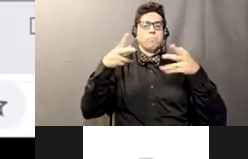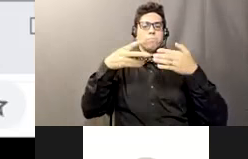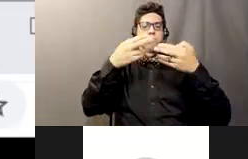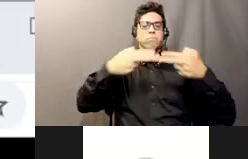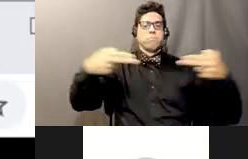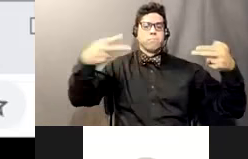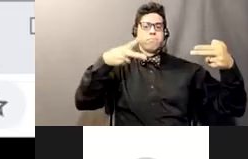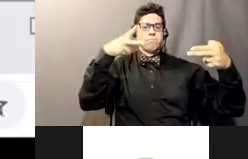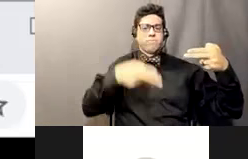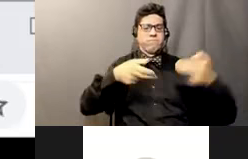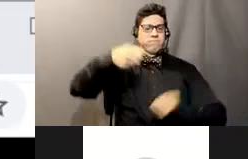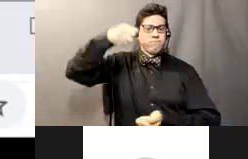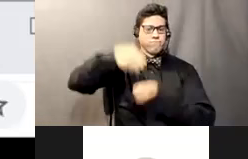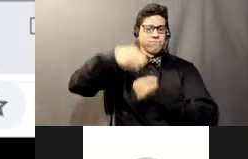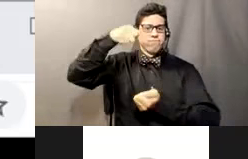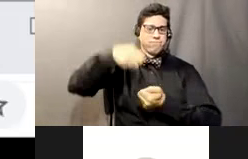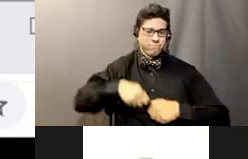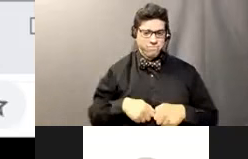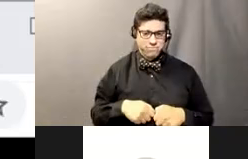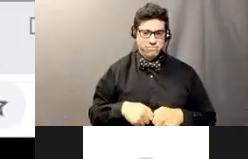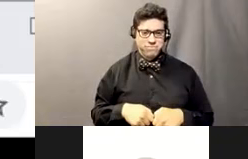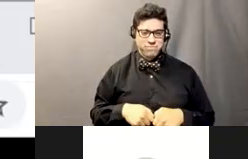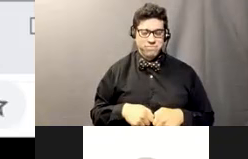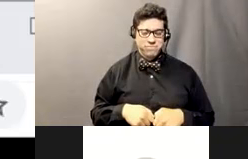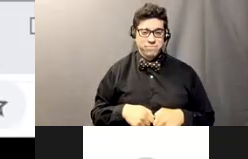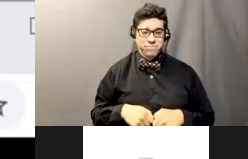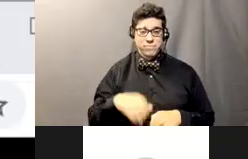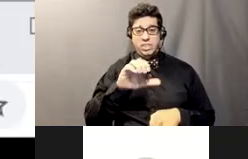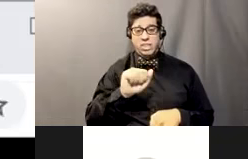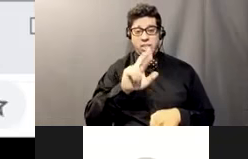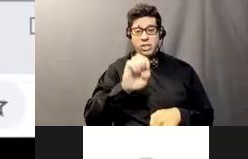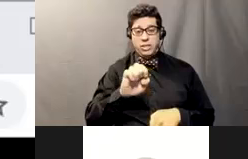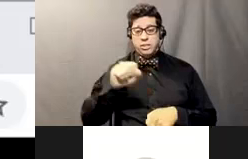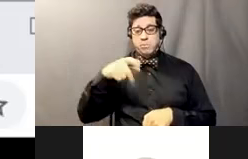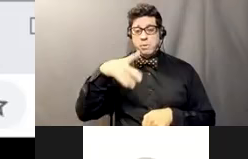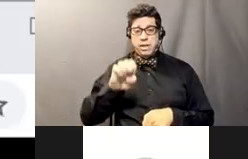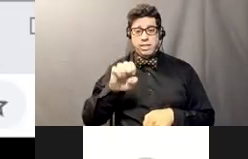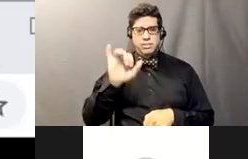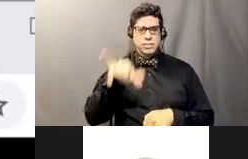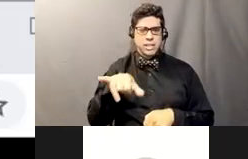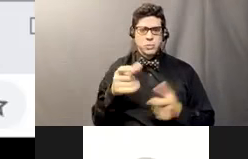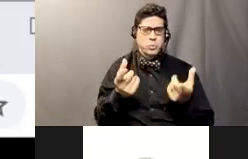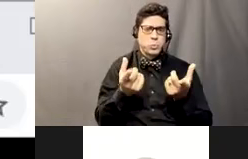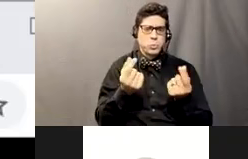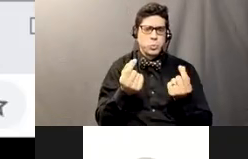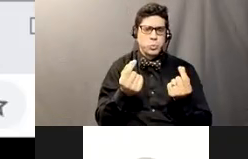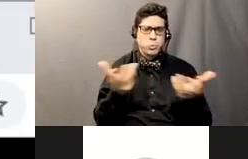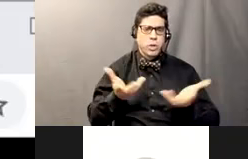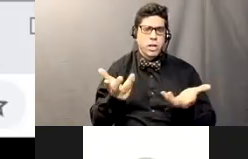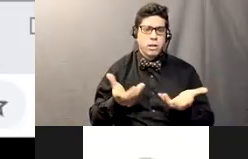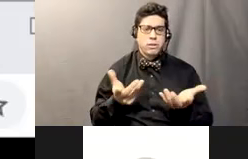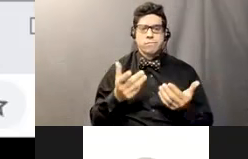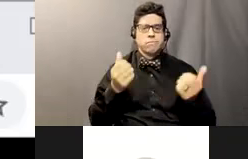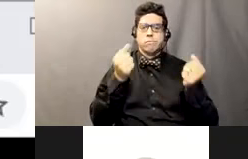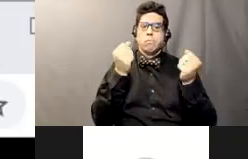So the services that we provide through the care space are through a multi-tiered approach, and we